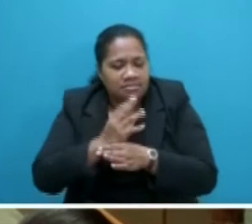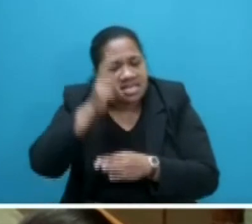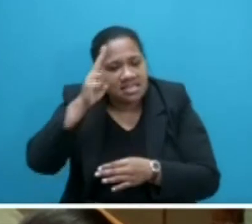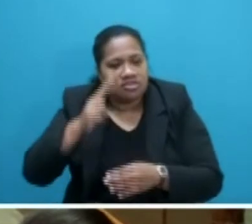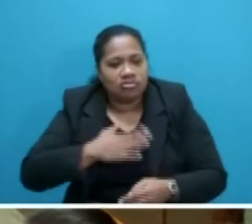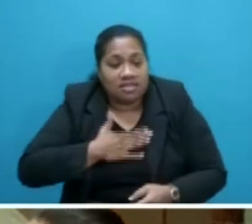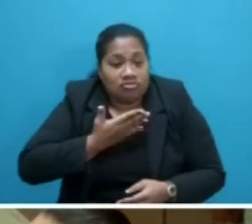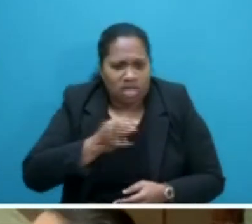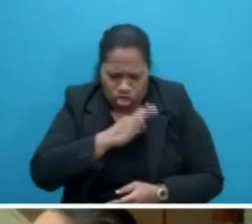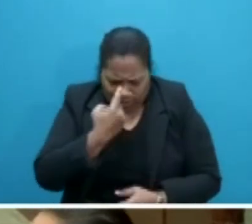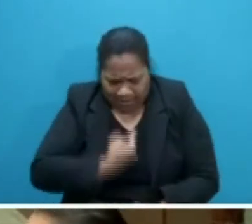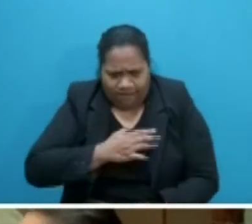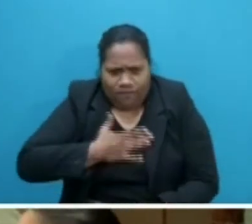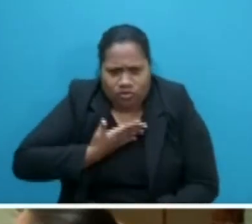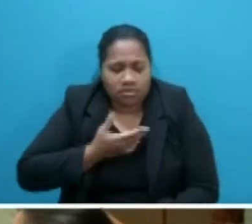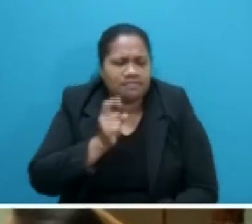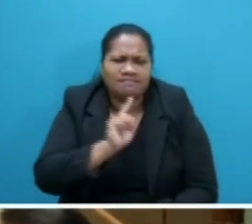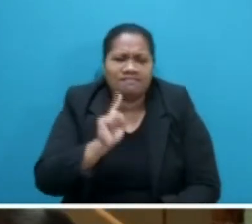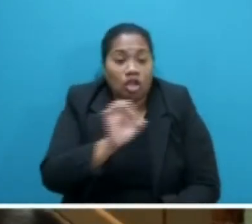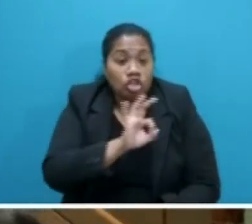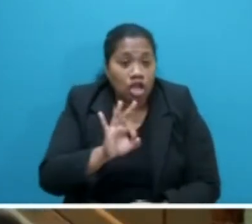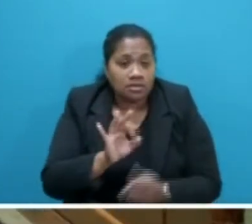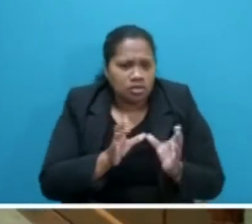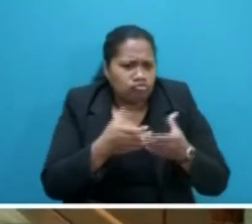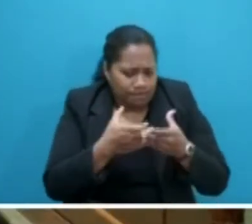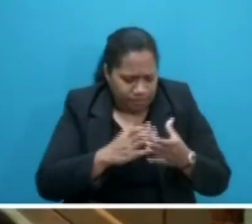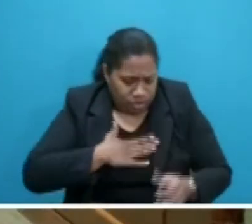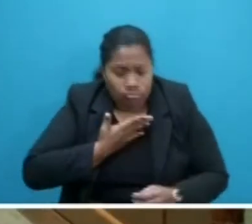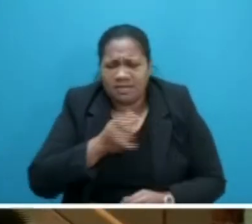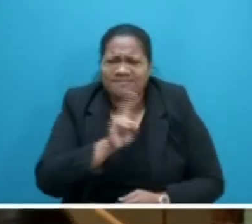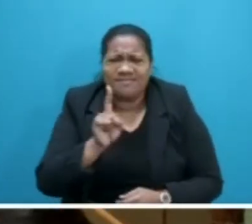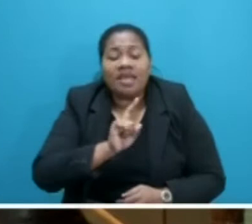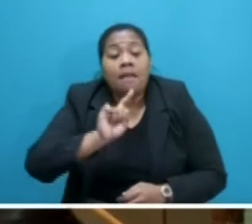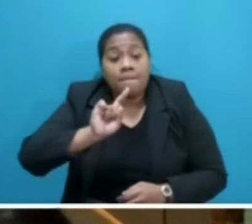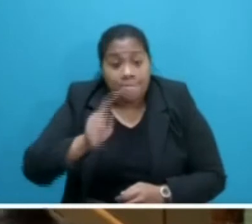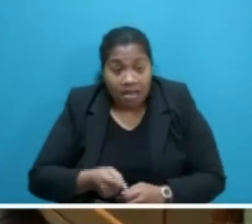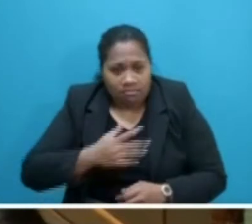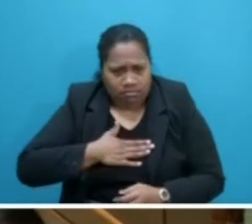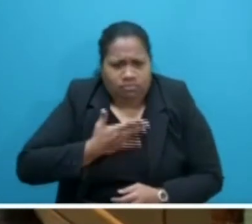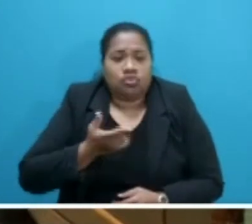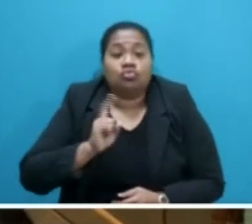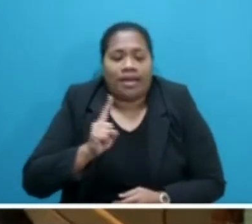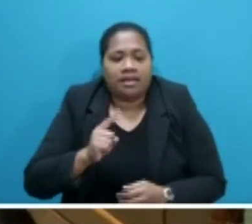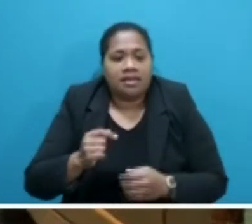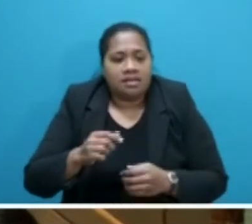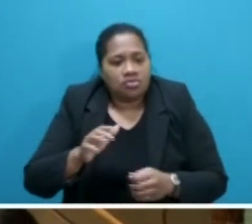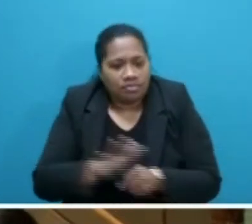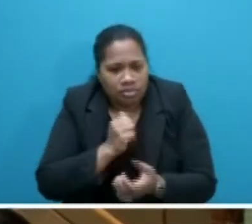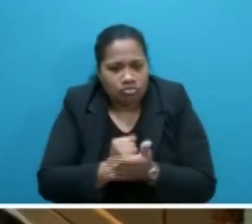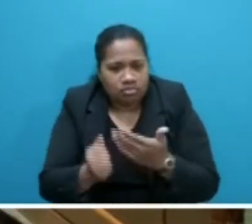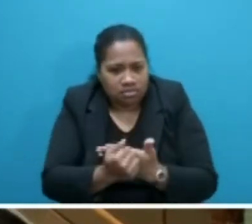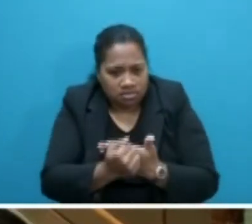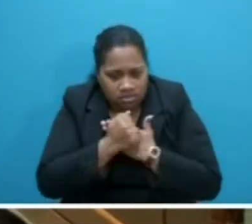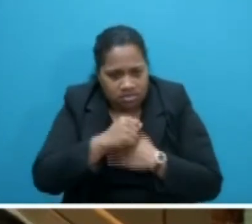self-interest, not party interest, but in the interest of securing Fijian well-being 1, 2, and